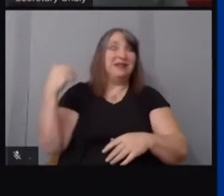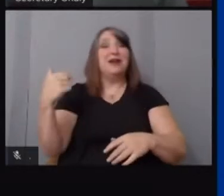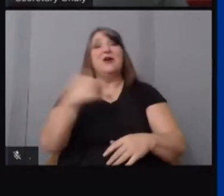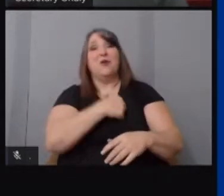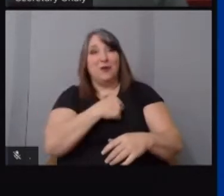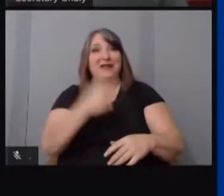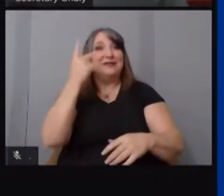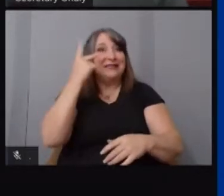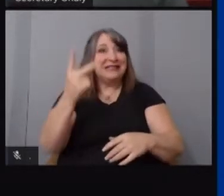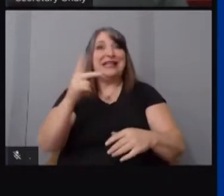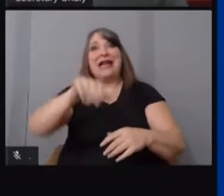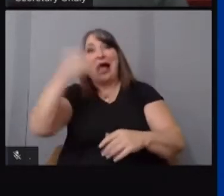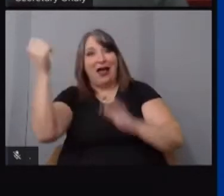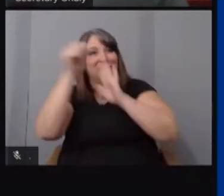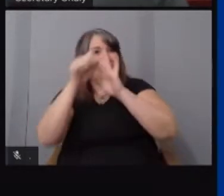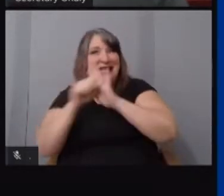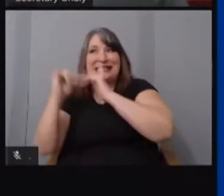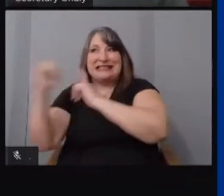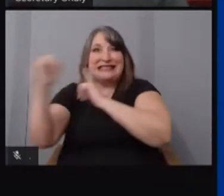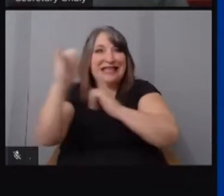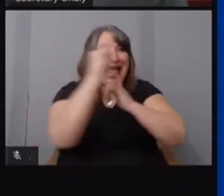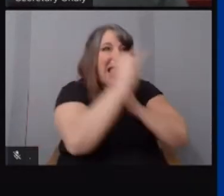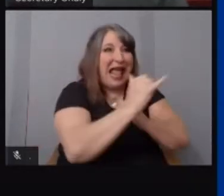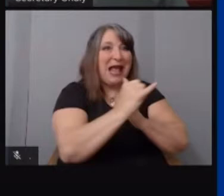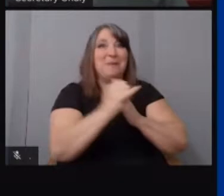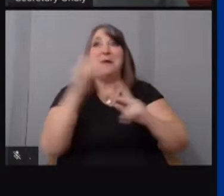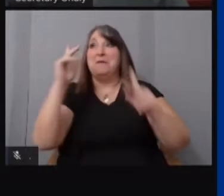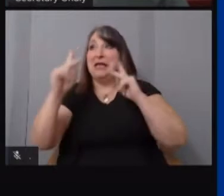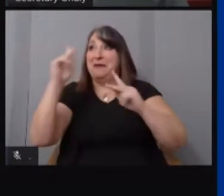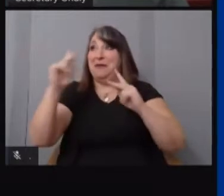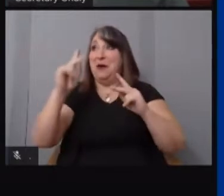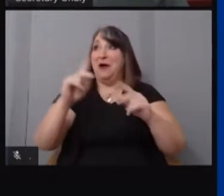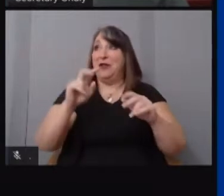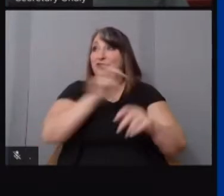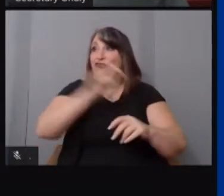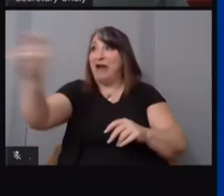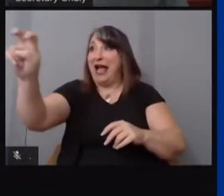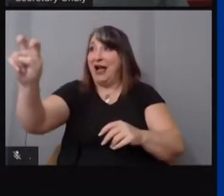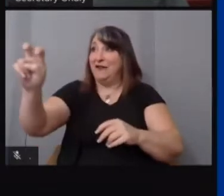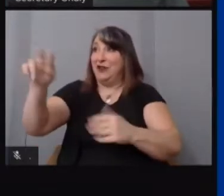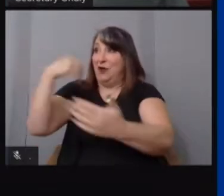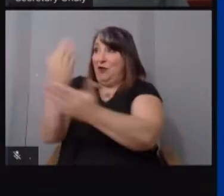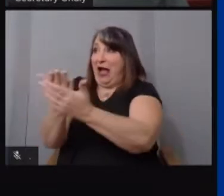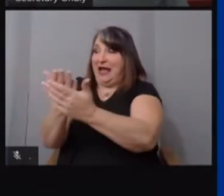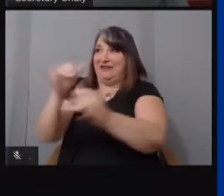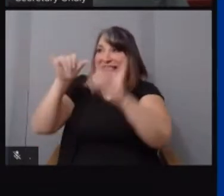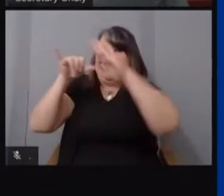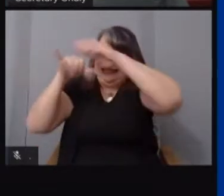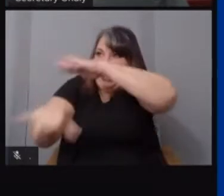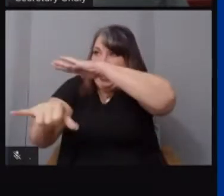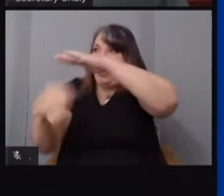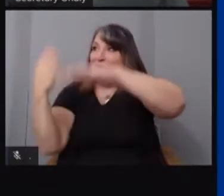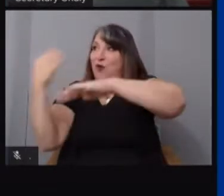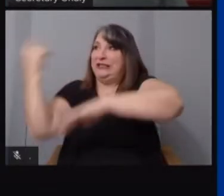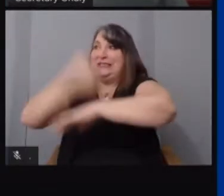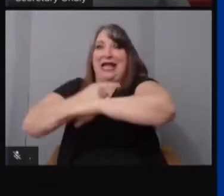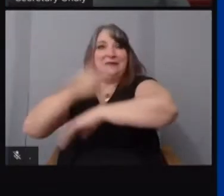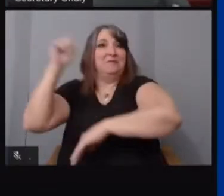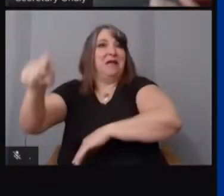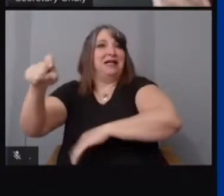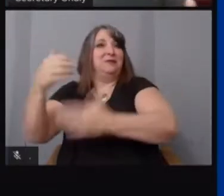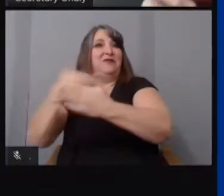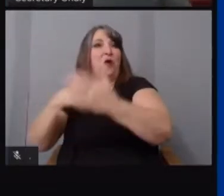seen this across other states across the country. And we believe that this is exactly how we